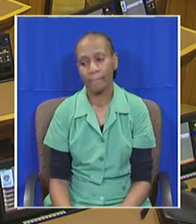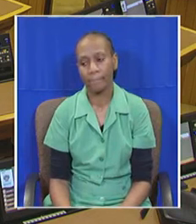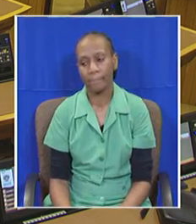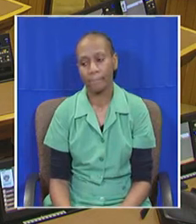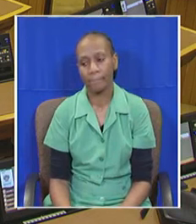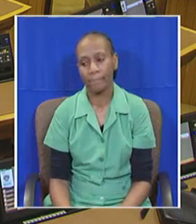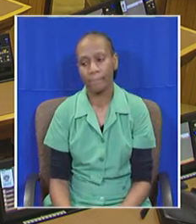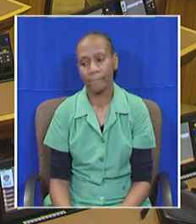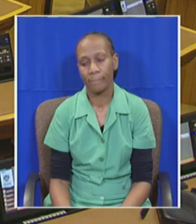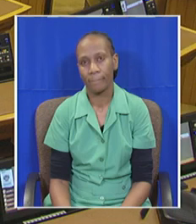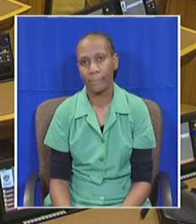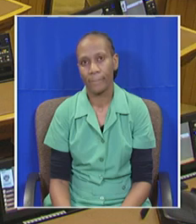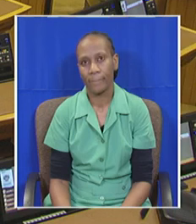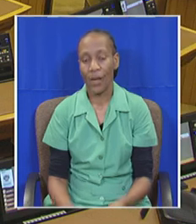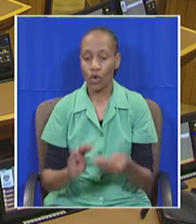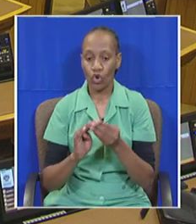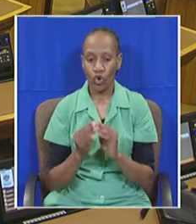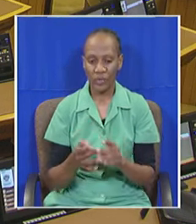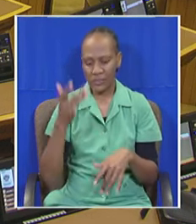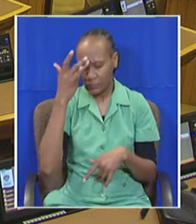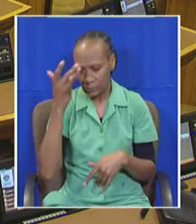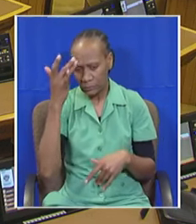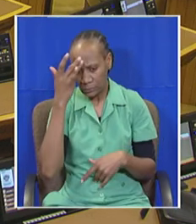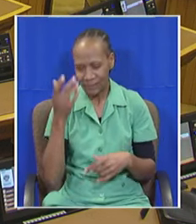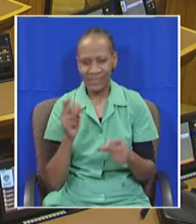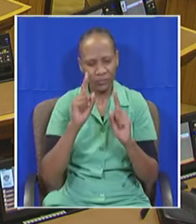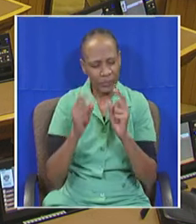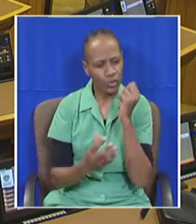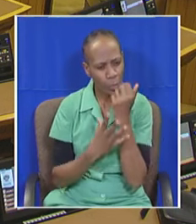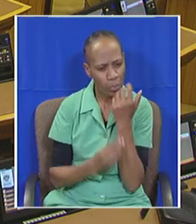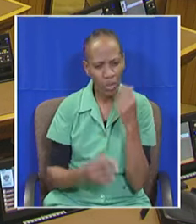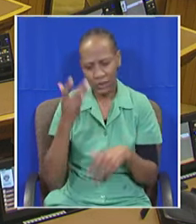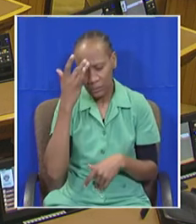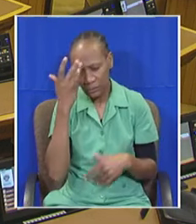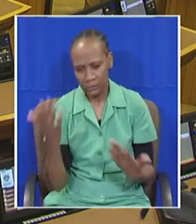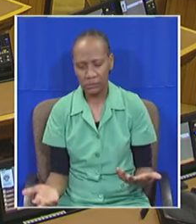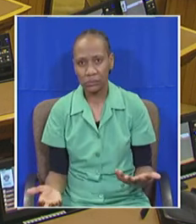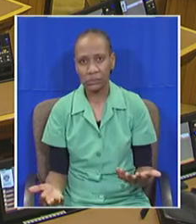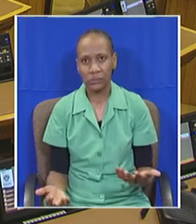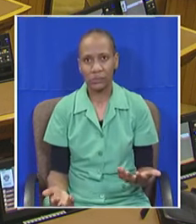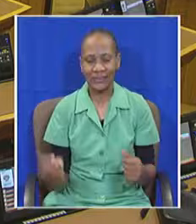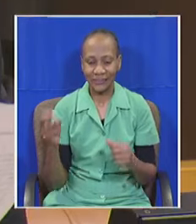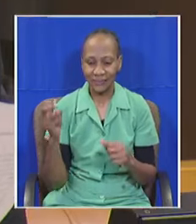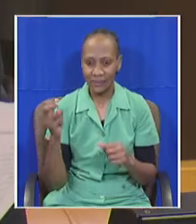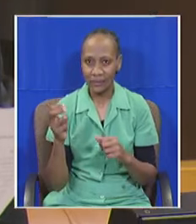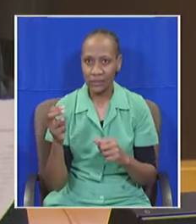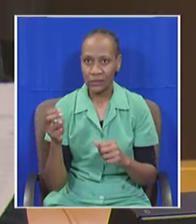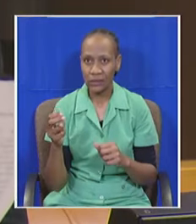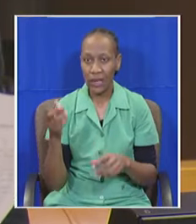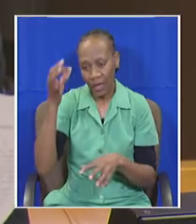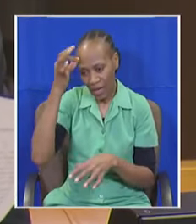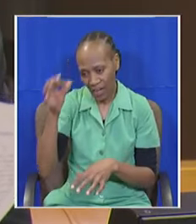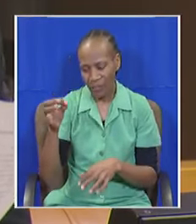diseases to communities, especially to the poor. Littering is wrong and costly to the government